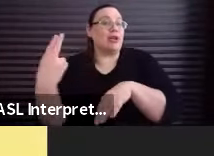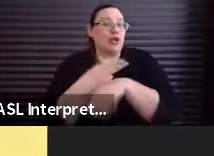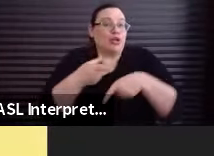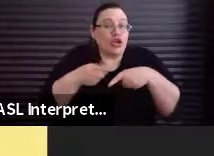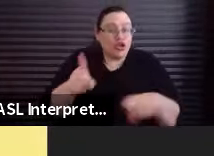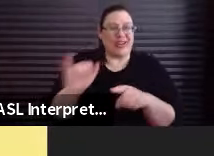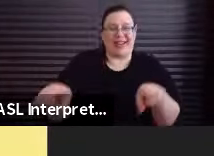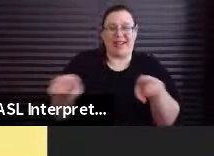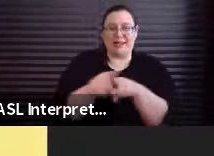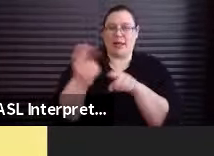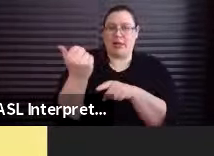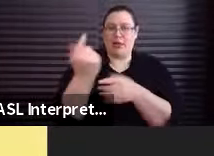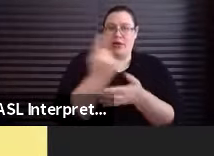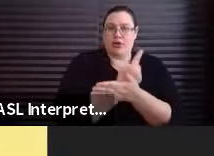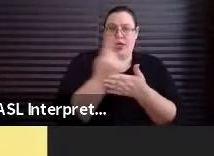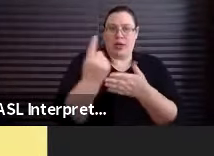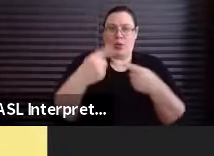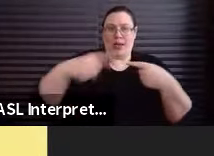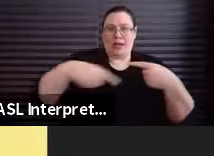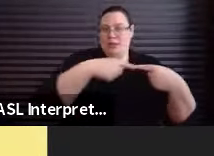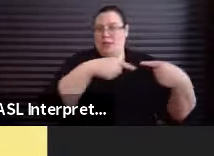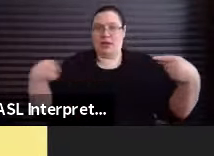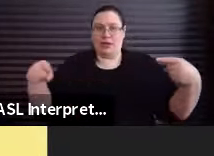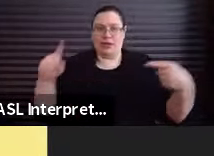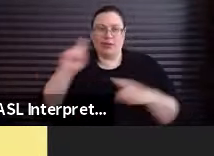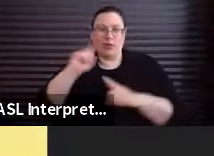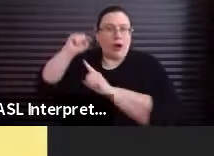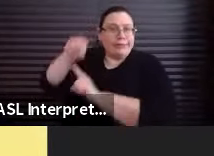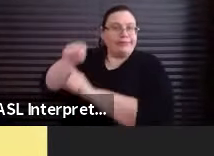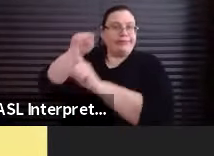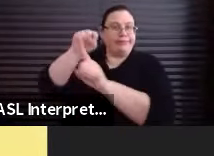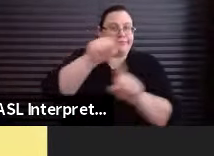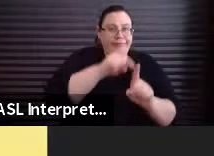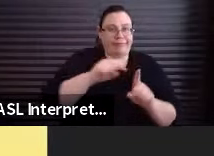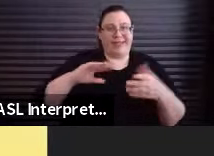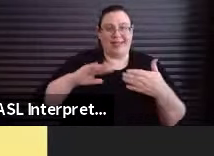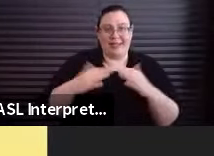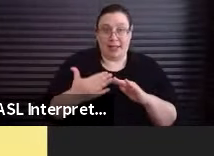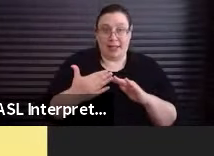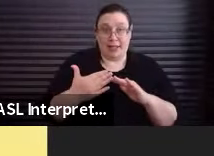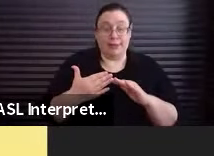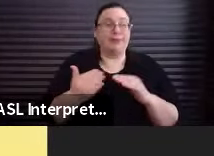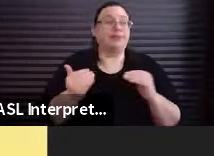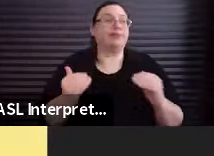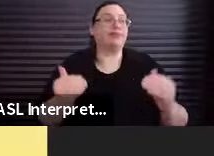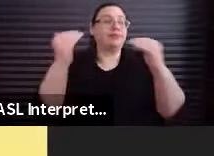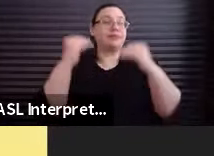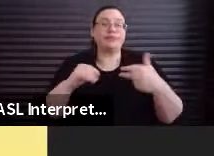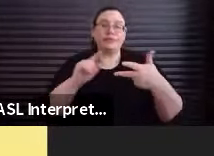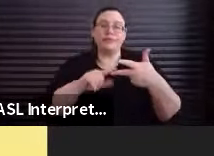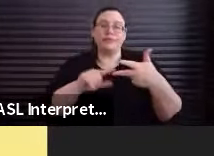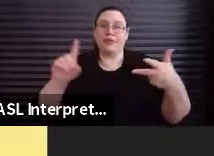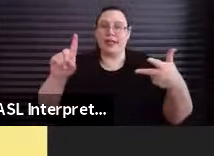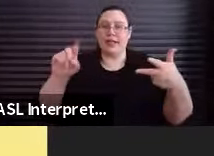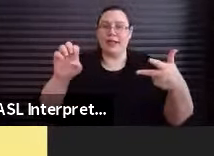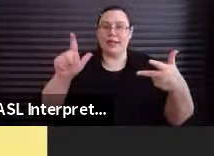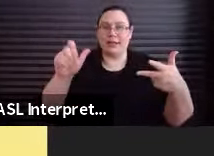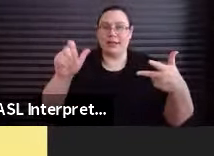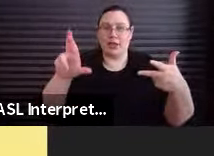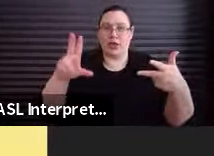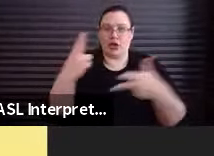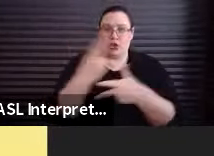cycle in those particular cities. Then there is dealer use. This you'll usually see